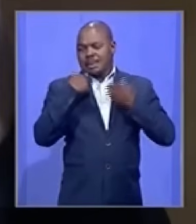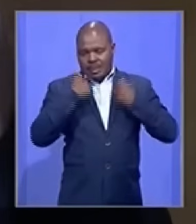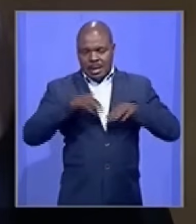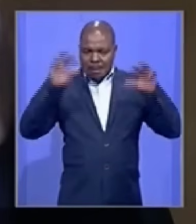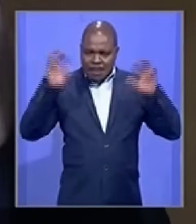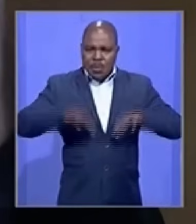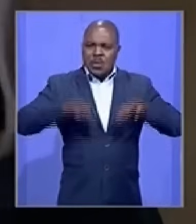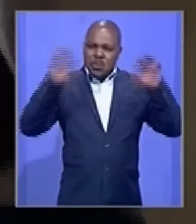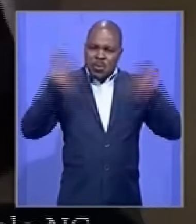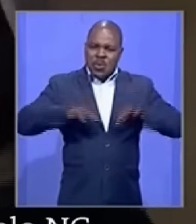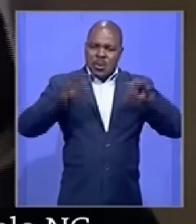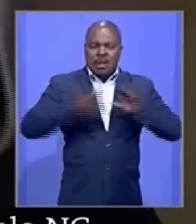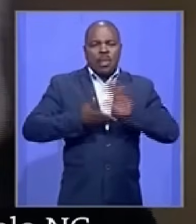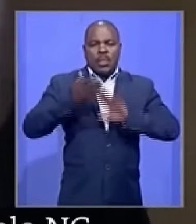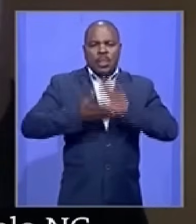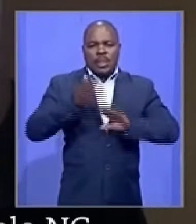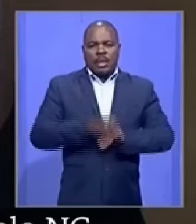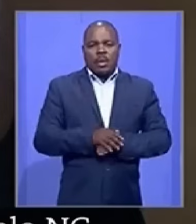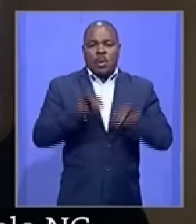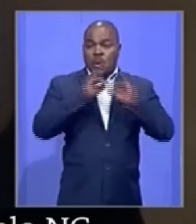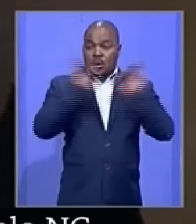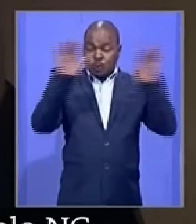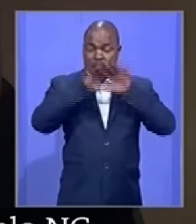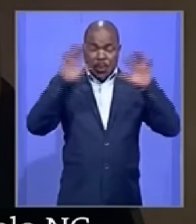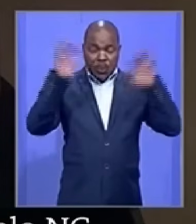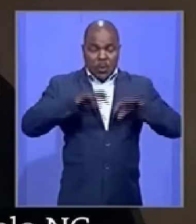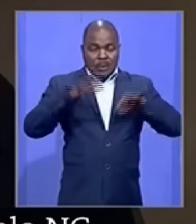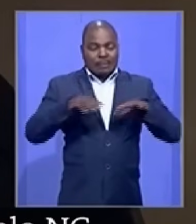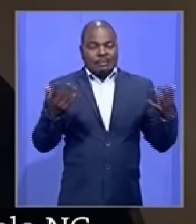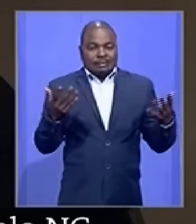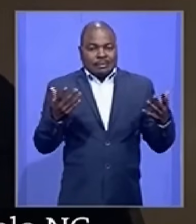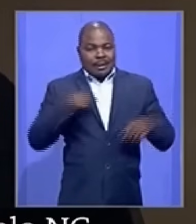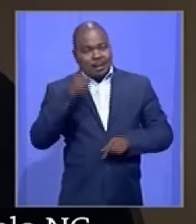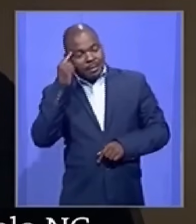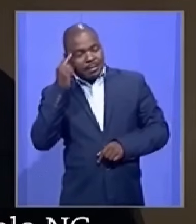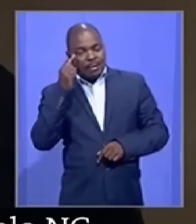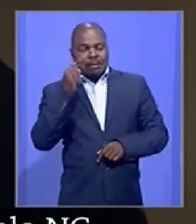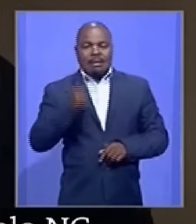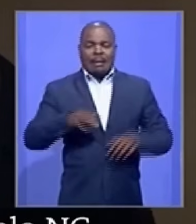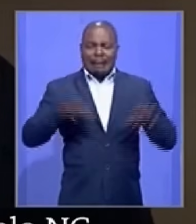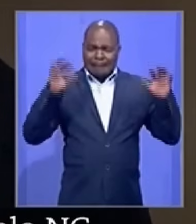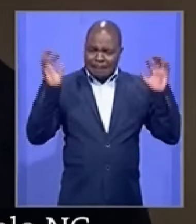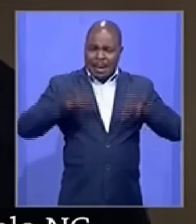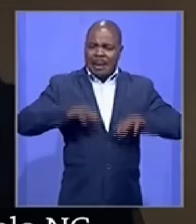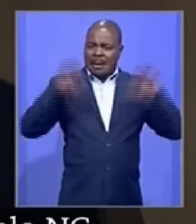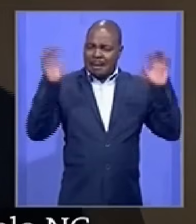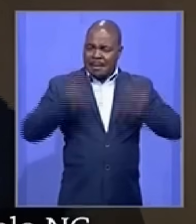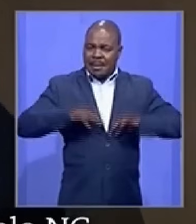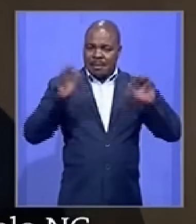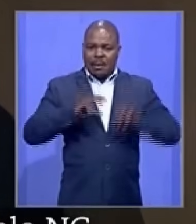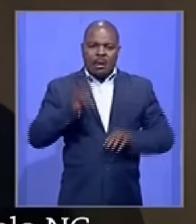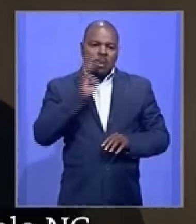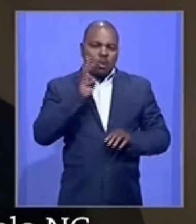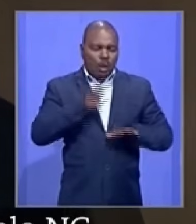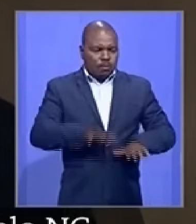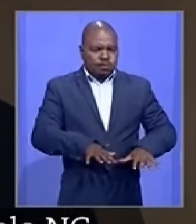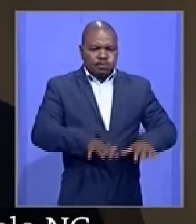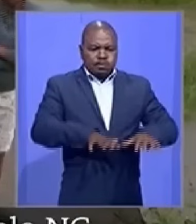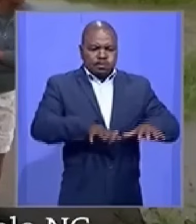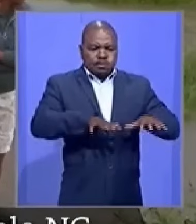tshimola ena so ka e tshimola e kgatela ho le bosigo na ga borobana ha e sa e tshimola ena ka metsi a tshimola tlala